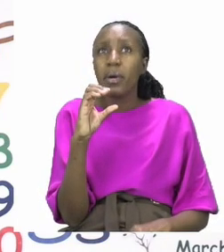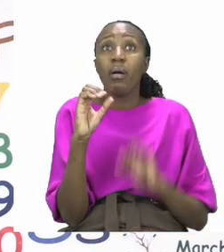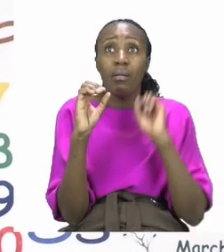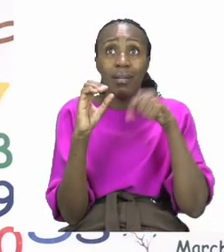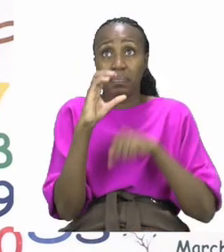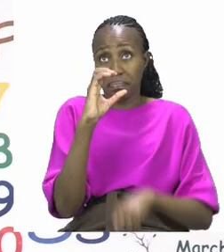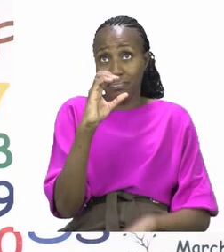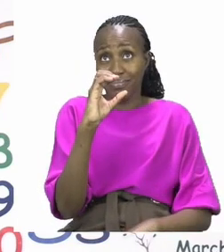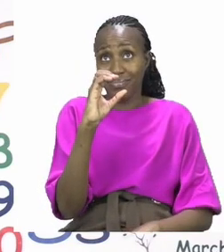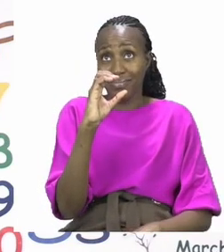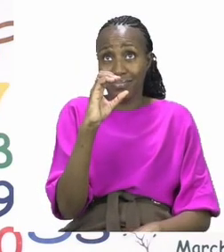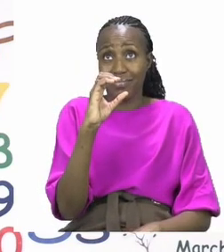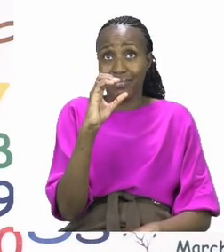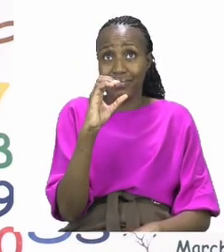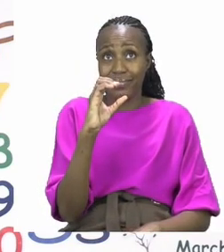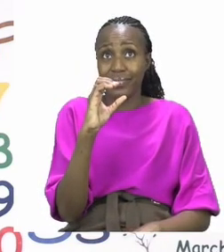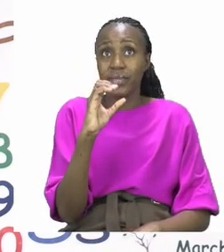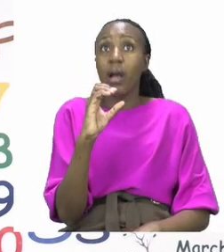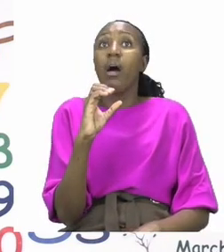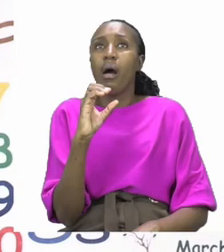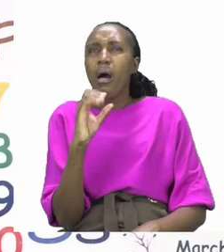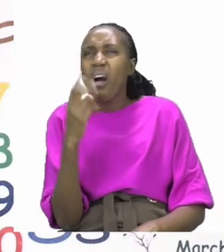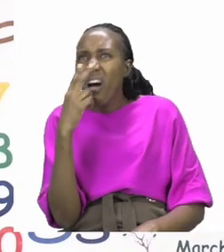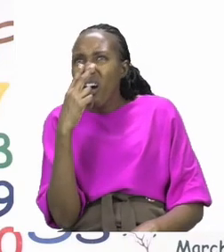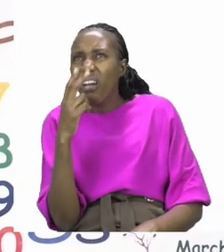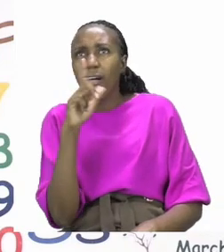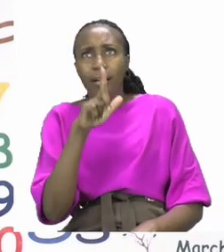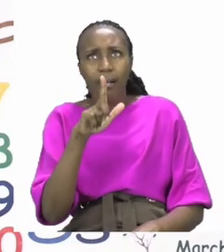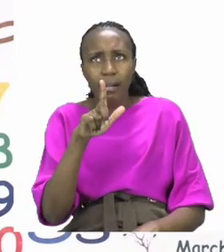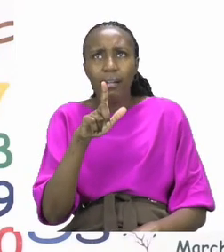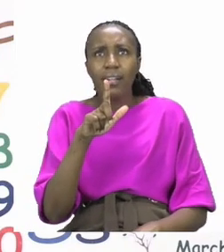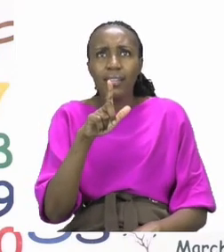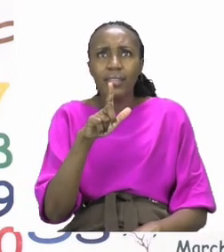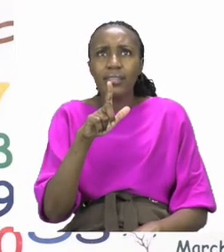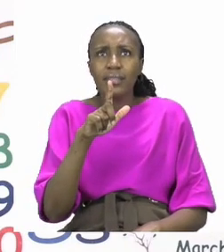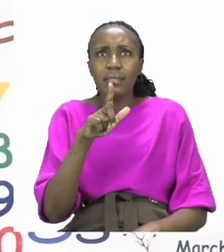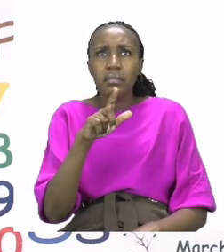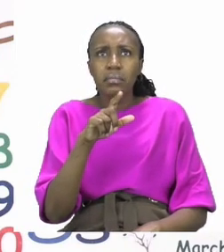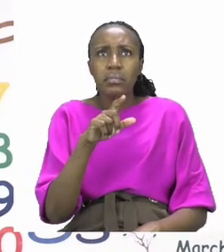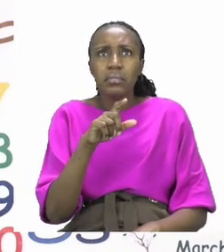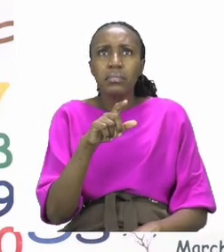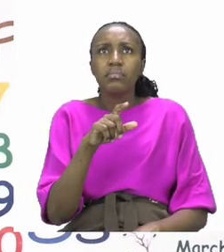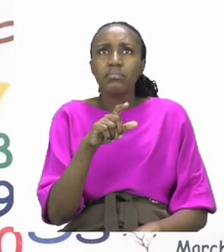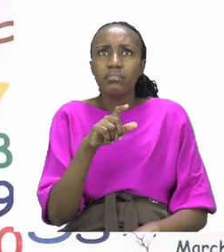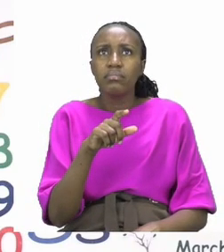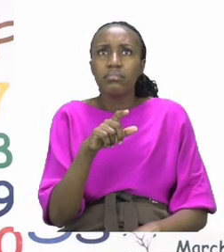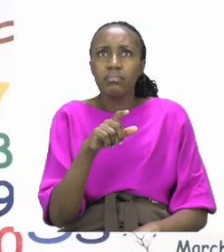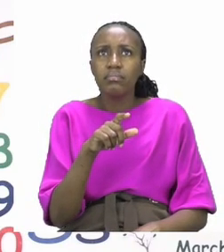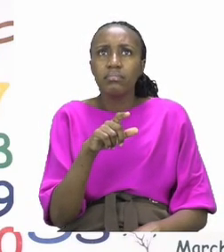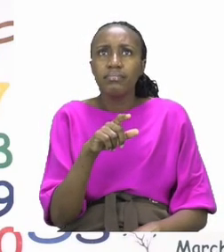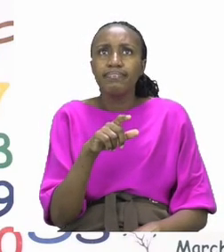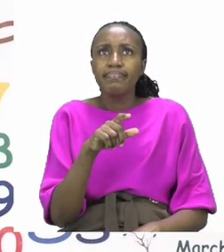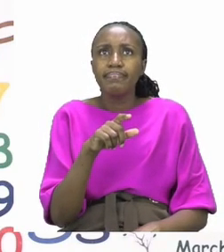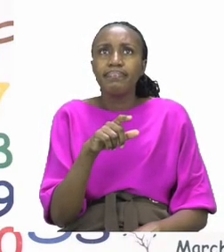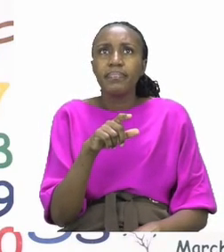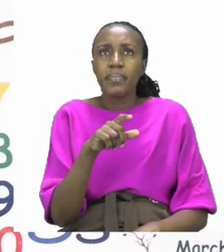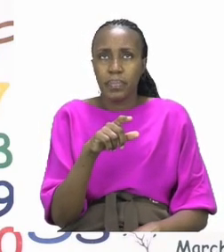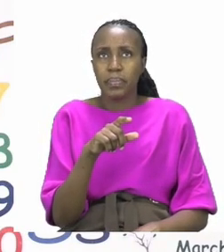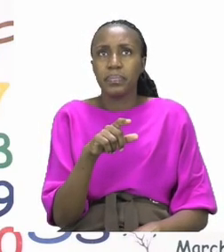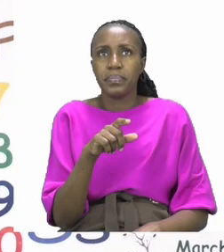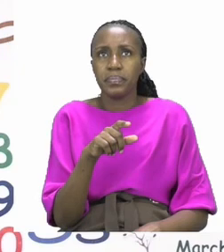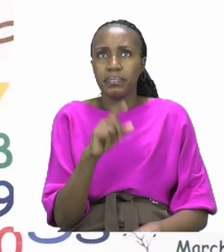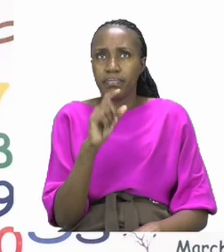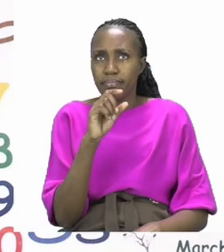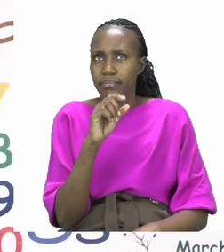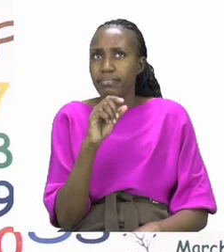I see one. I also see a L, but there's no other letters, so it's not the right one.